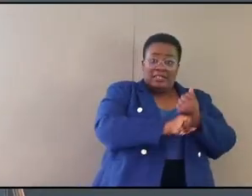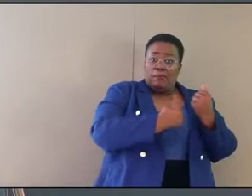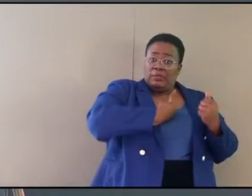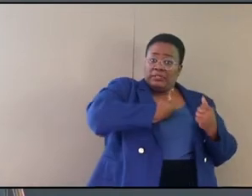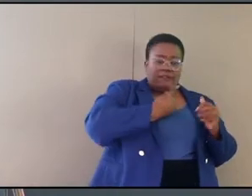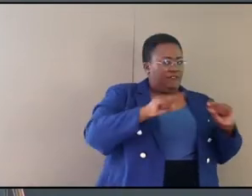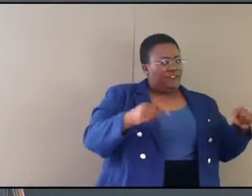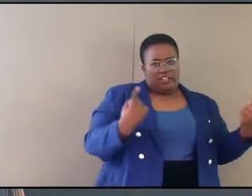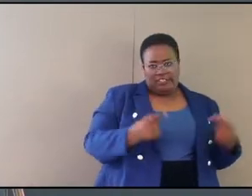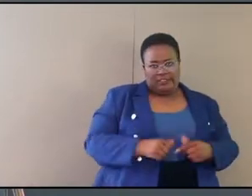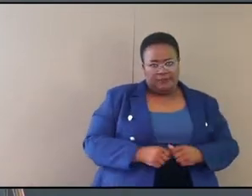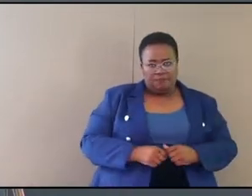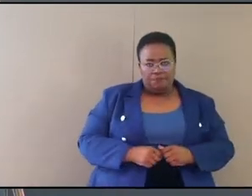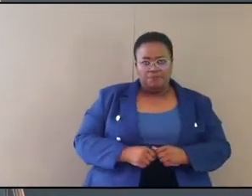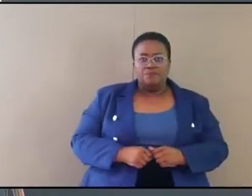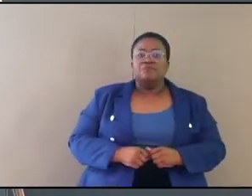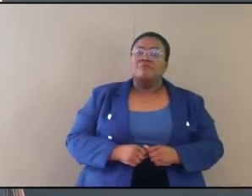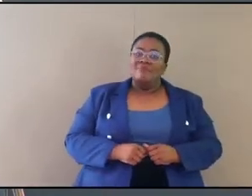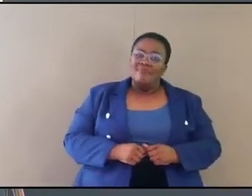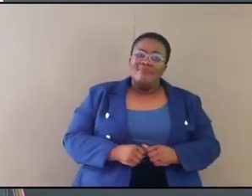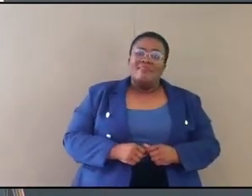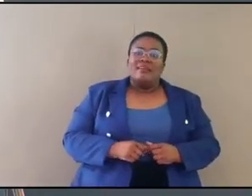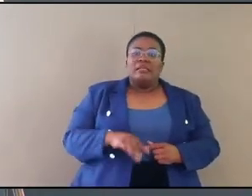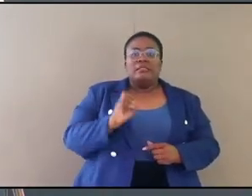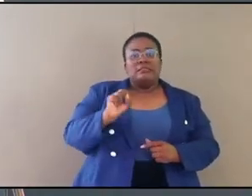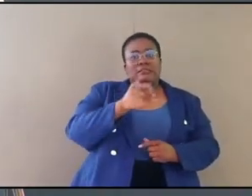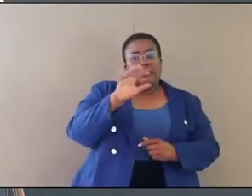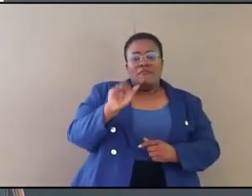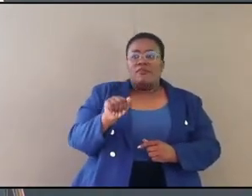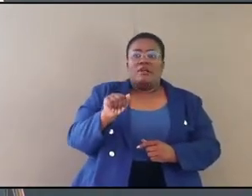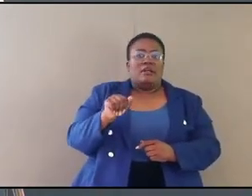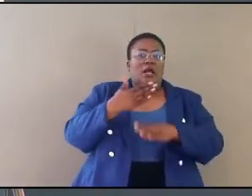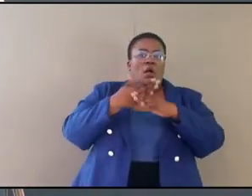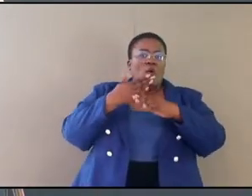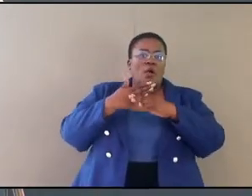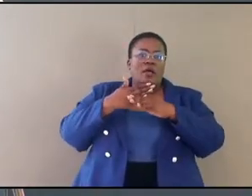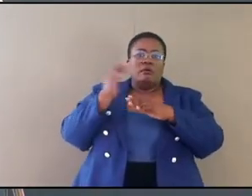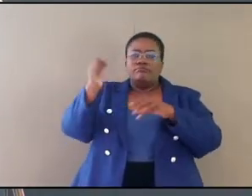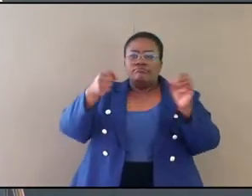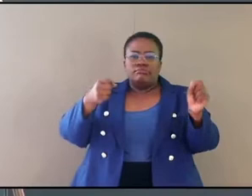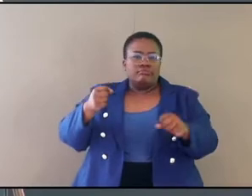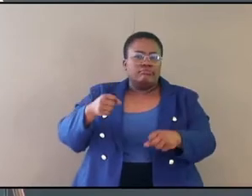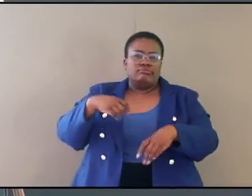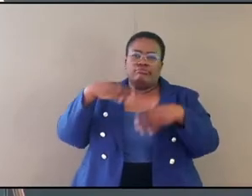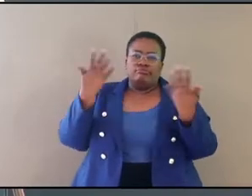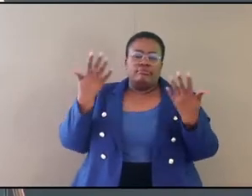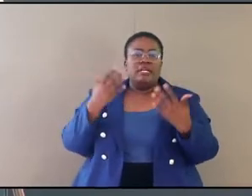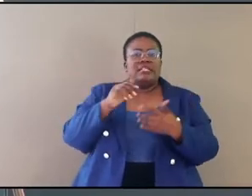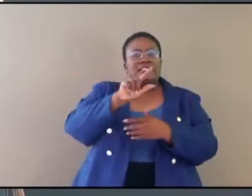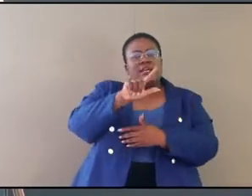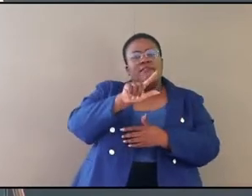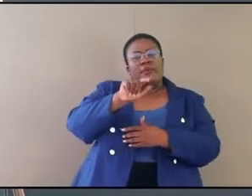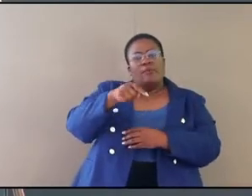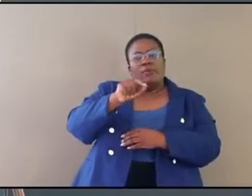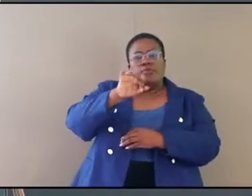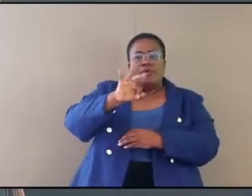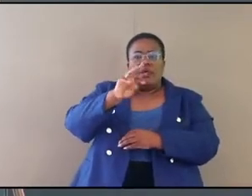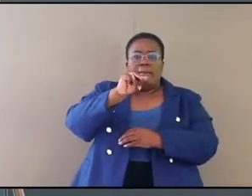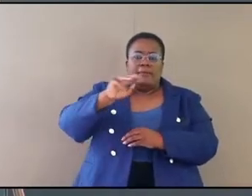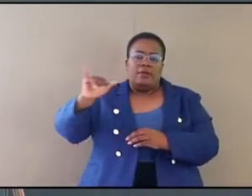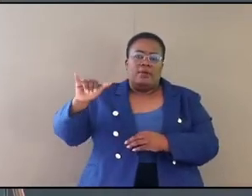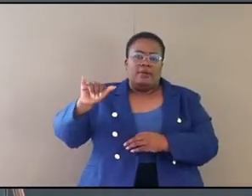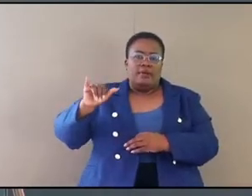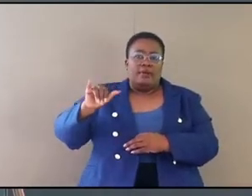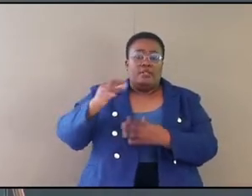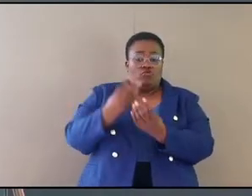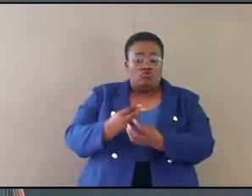persistent structural unemployment facing the people in the country, over 7.3 million children are living in